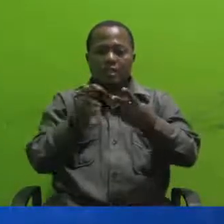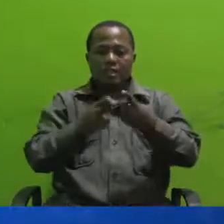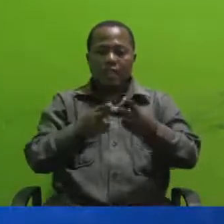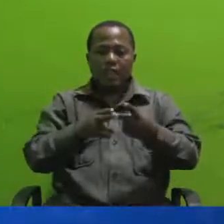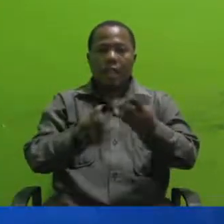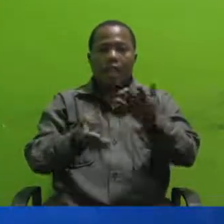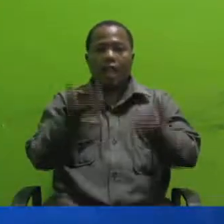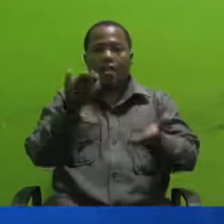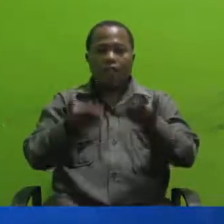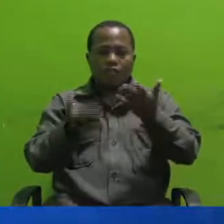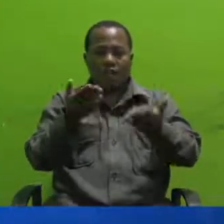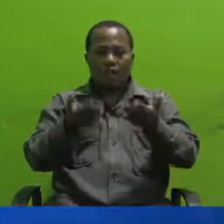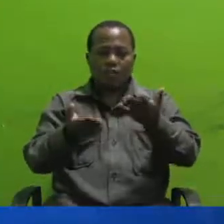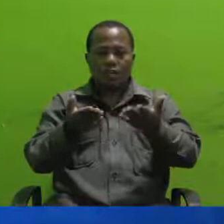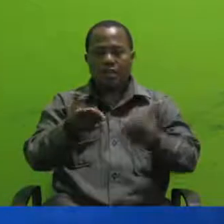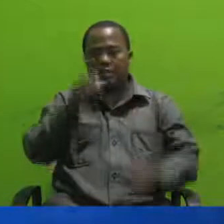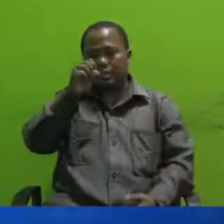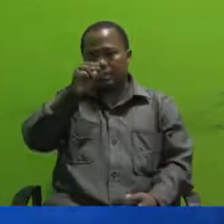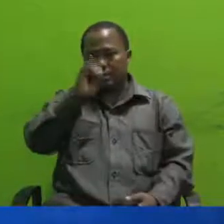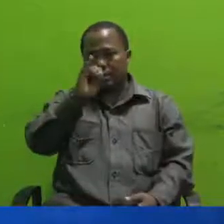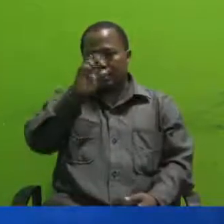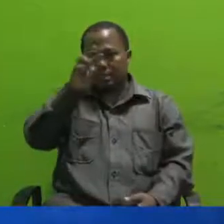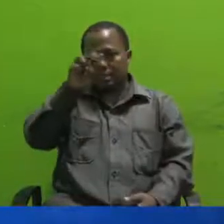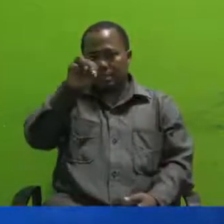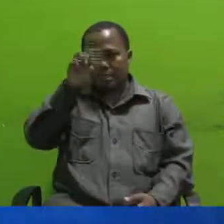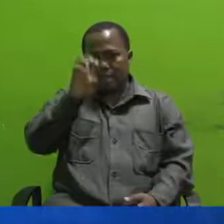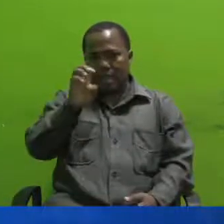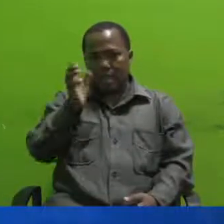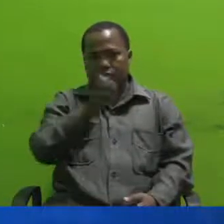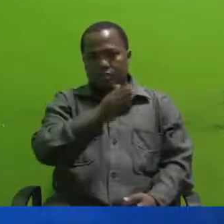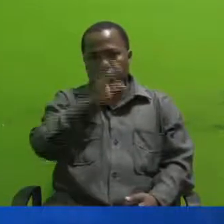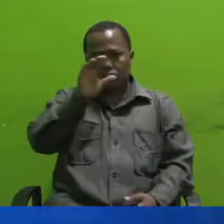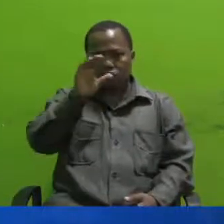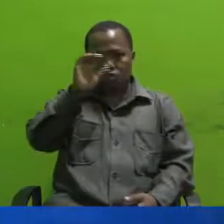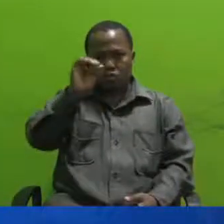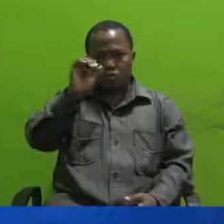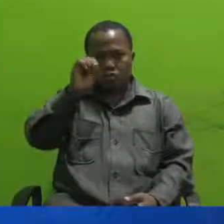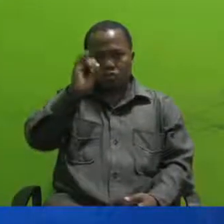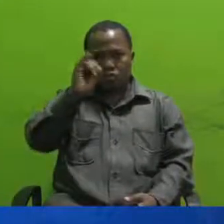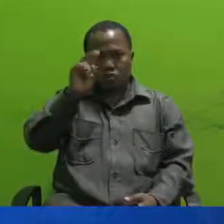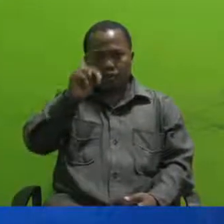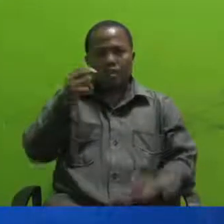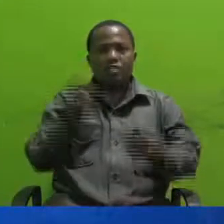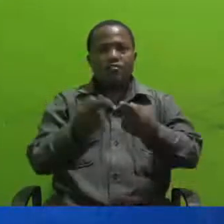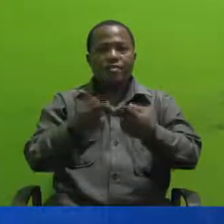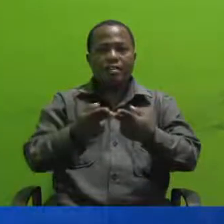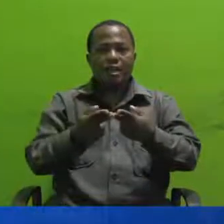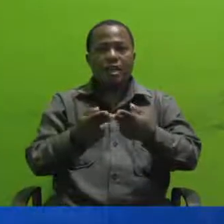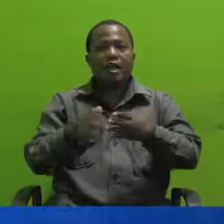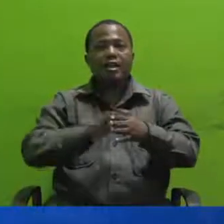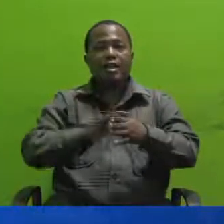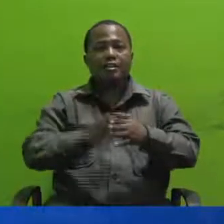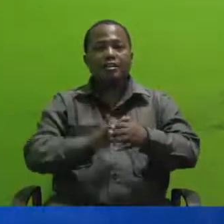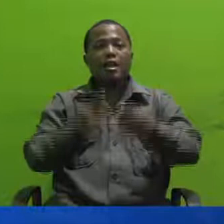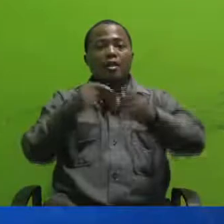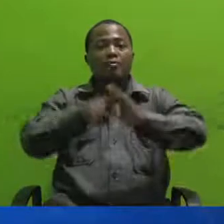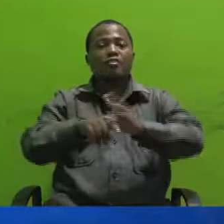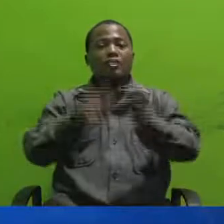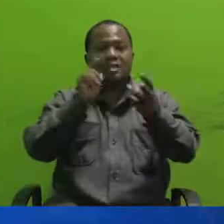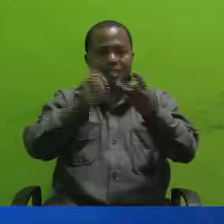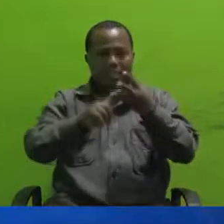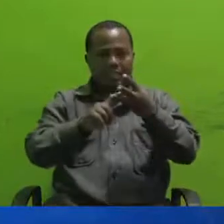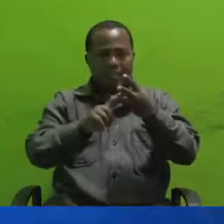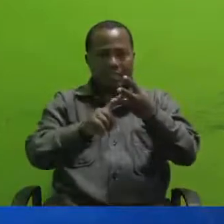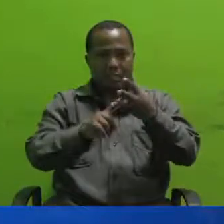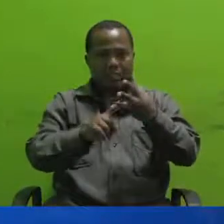and tangent of a given angle. But also, you'll be able to find relationship between three